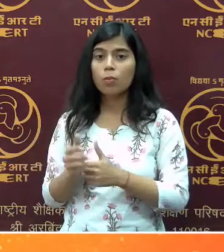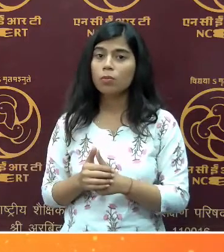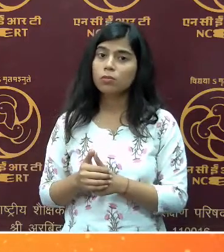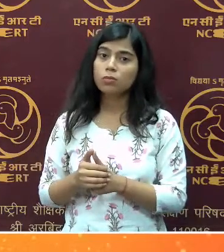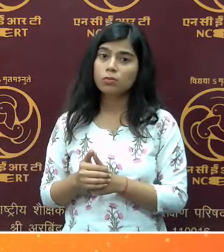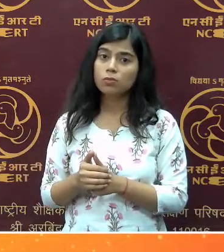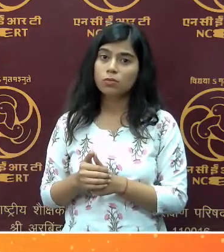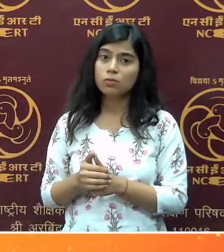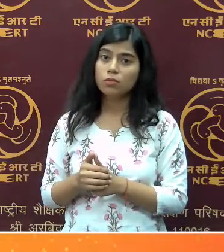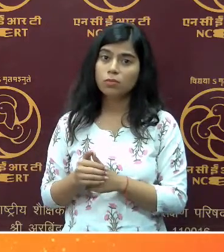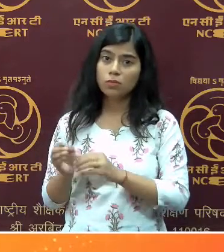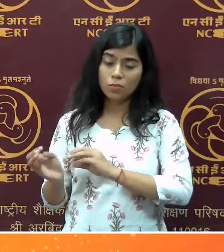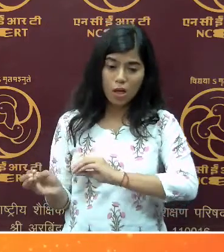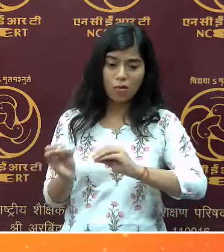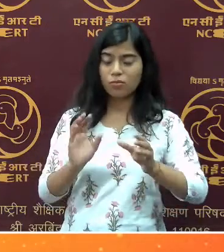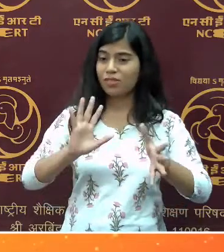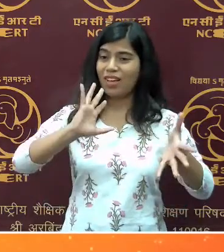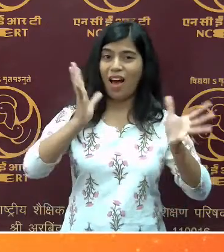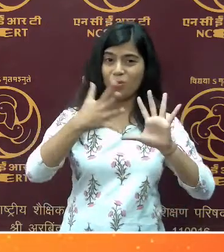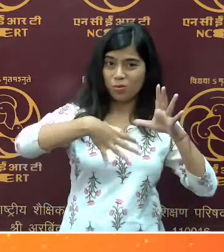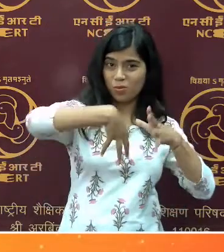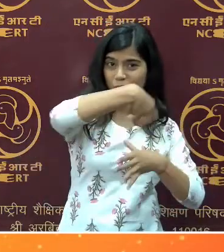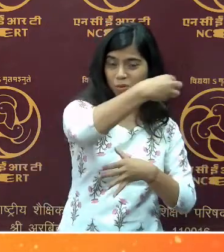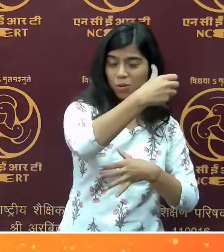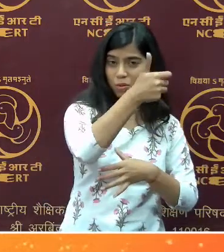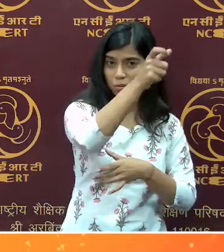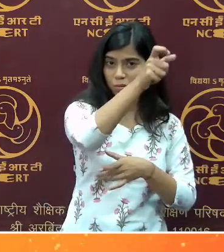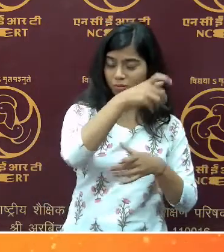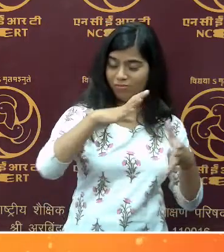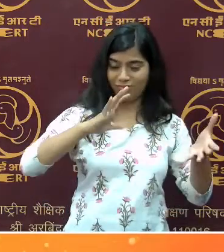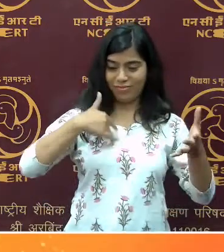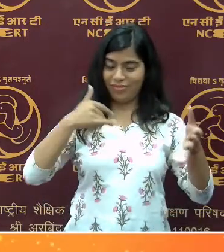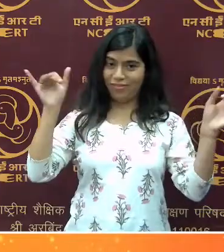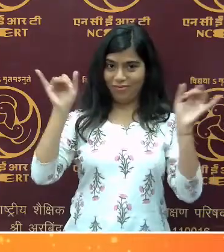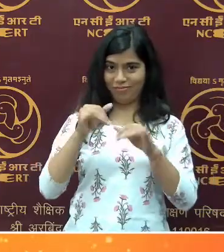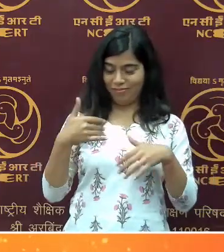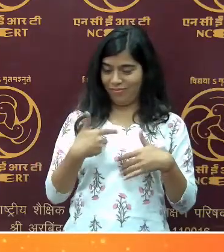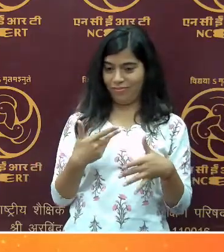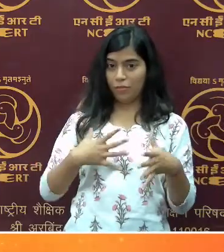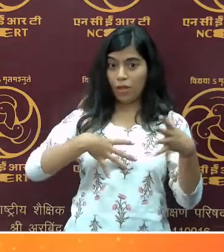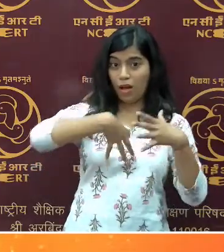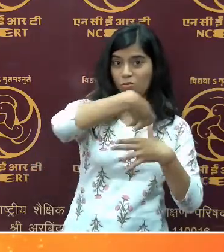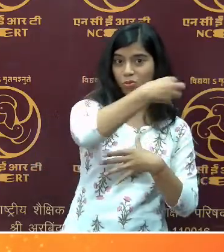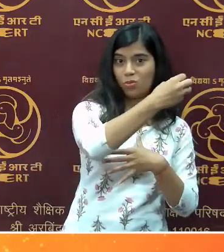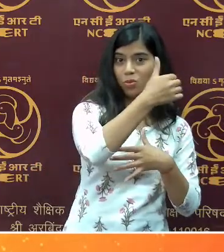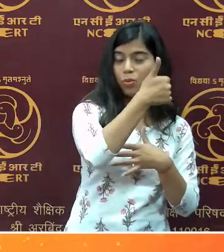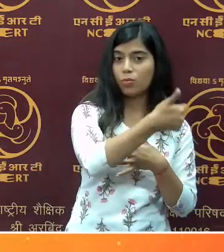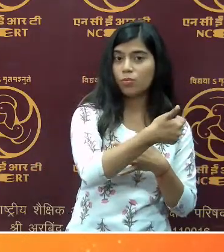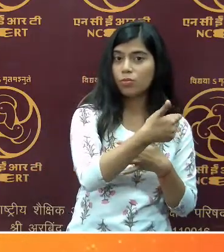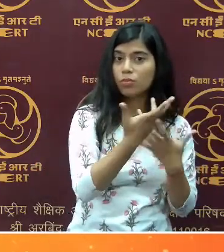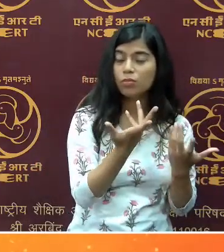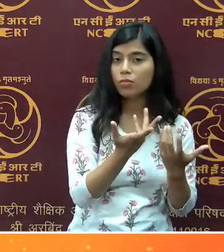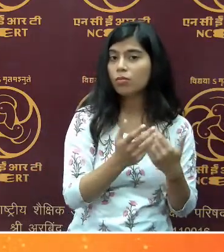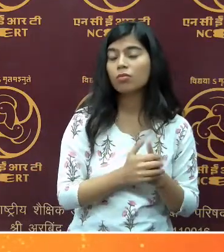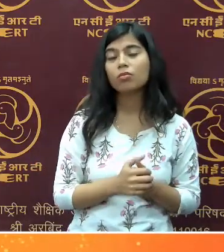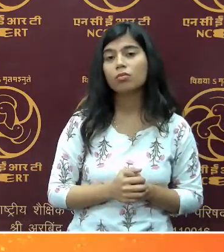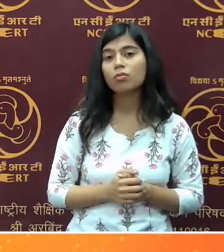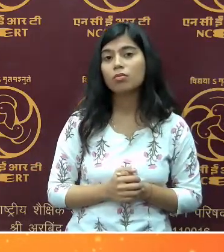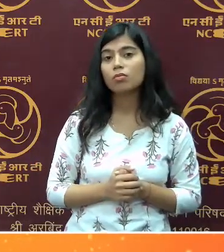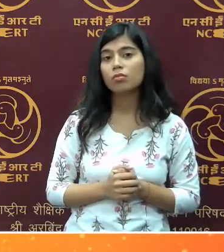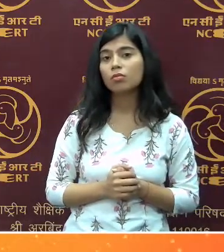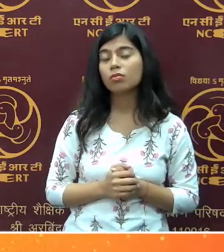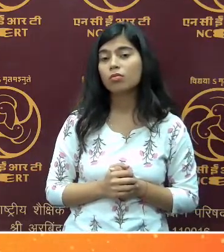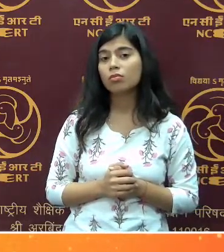going out of the country and coming back to the country. Later on, right to life was also expanded in the form